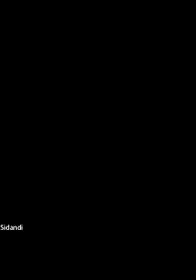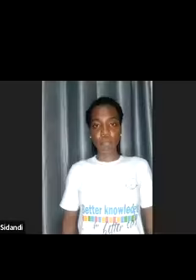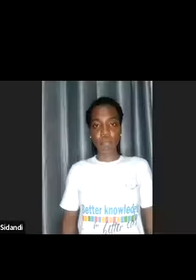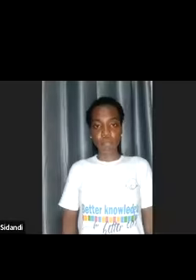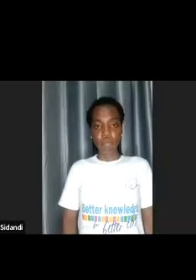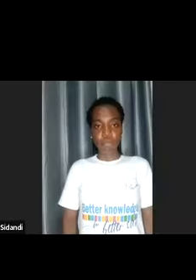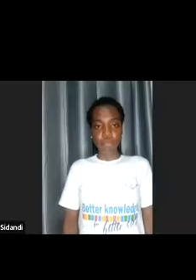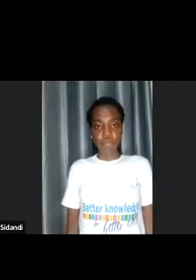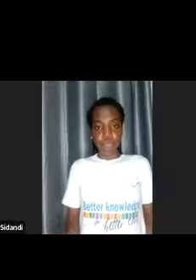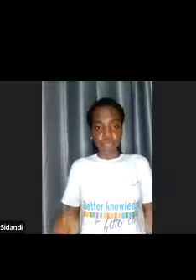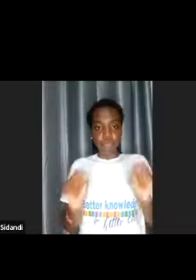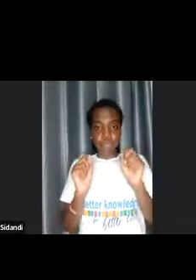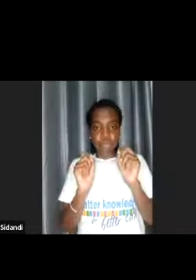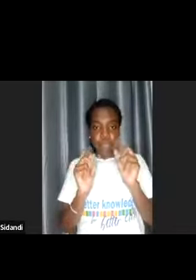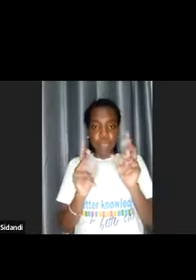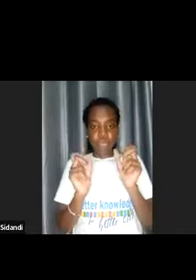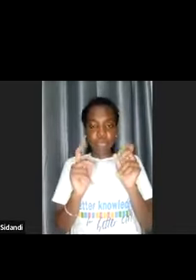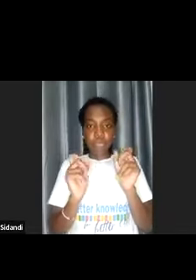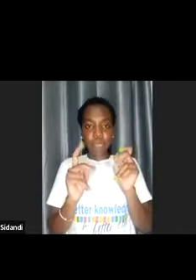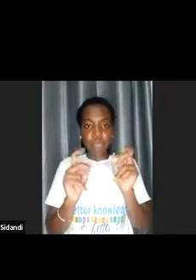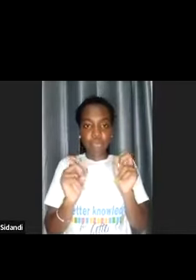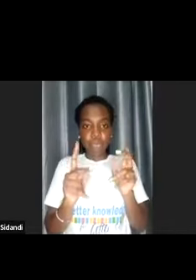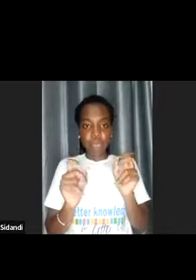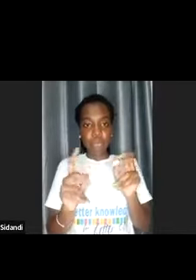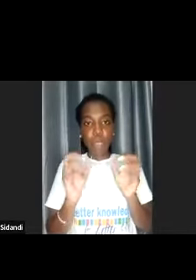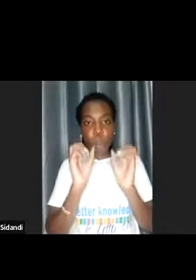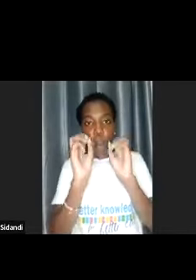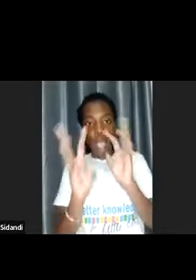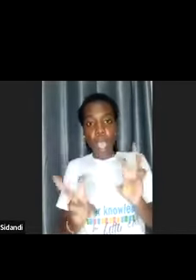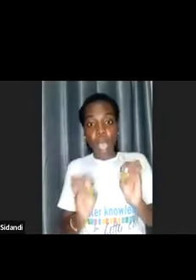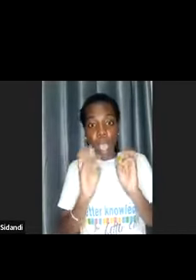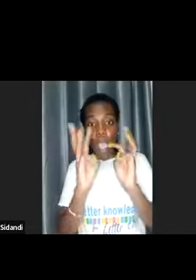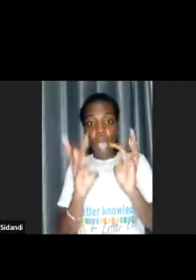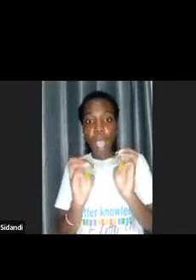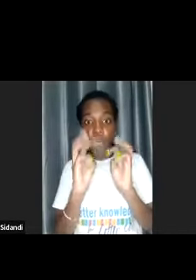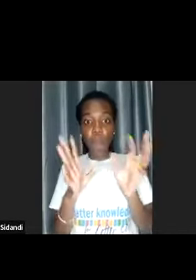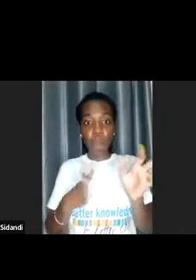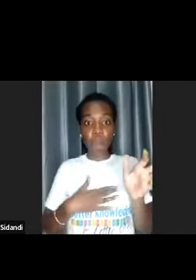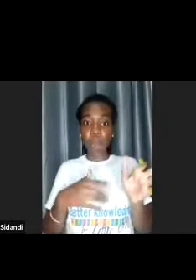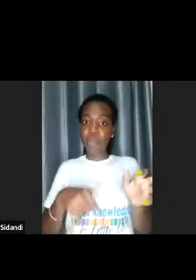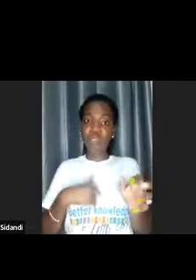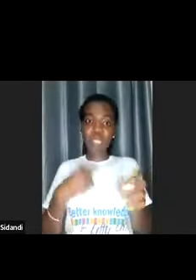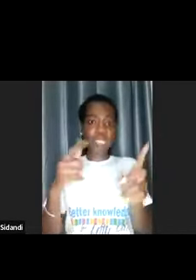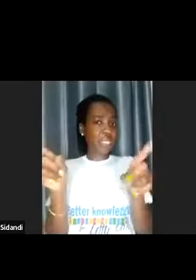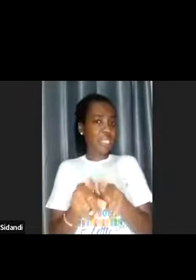Okay. Wow. Wow. I feel like I'm purpose-led already.